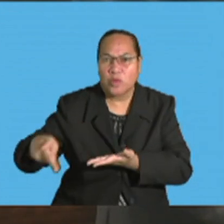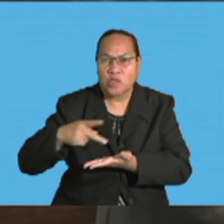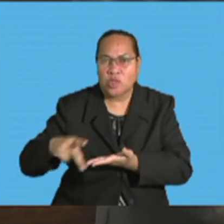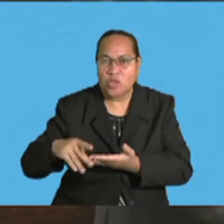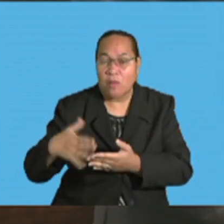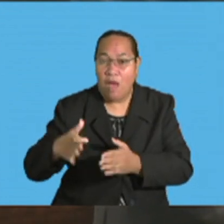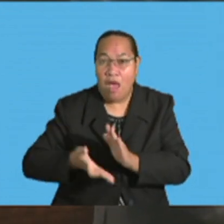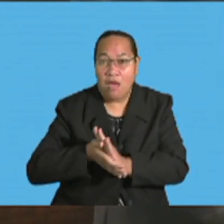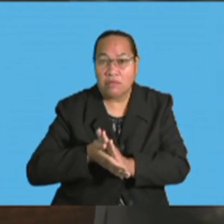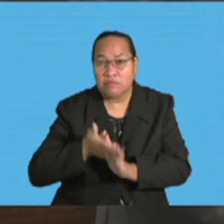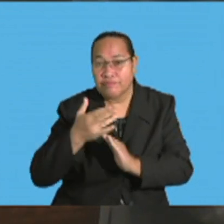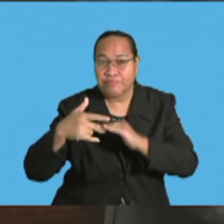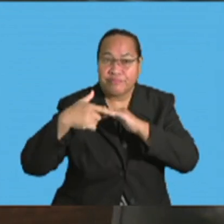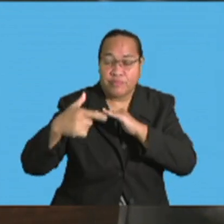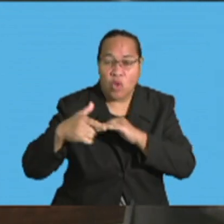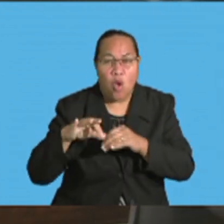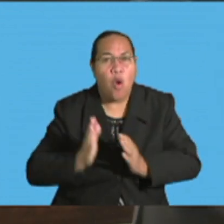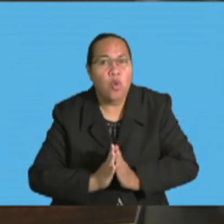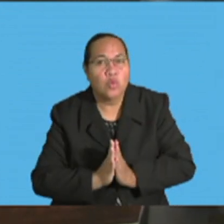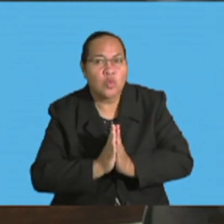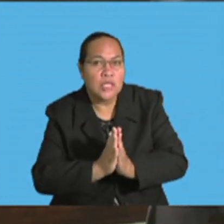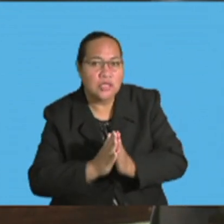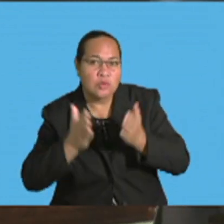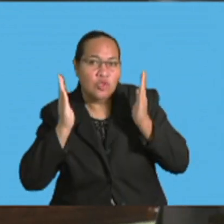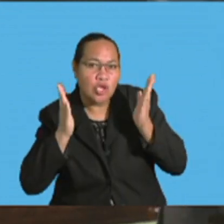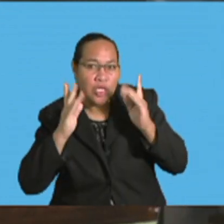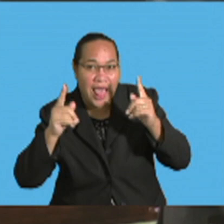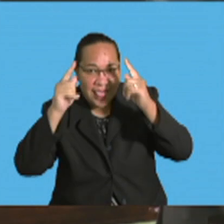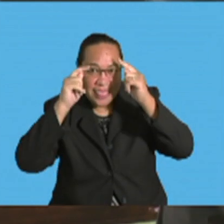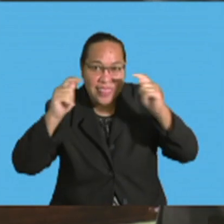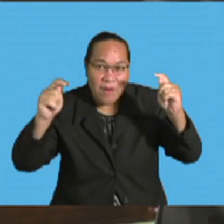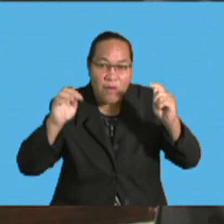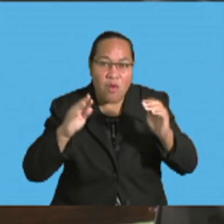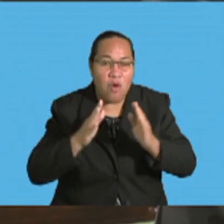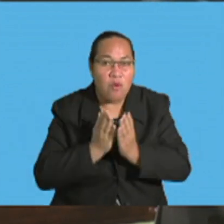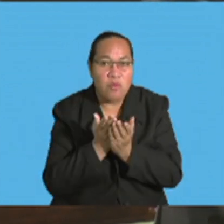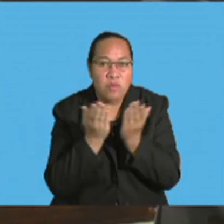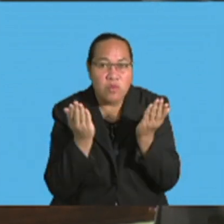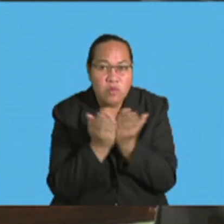from, or whether they worship in church, at temple, or in a mosque.